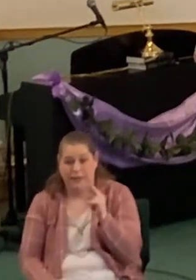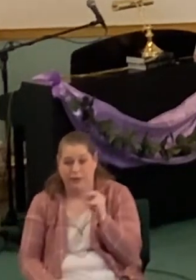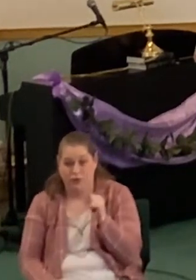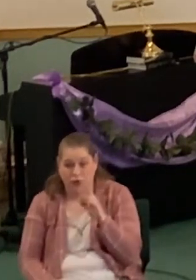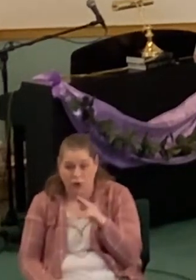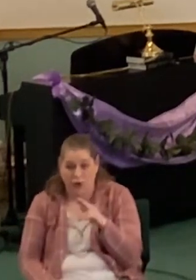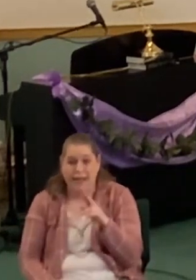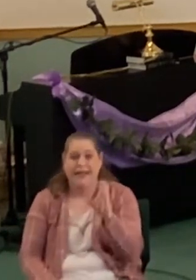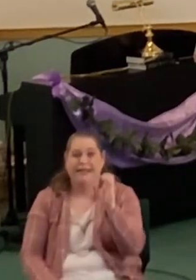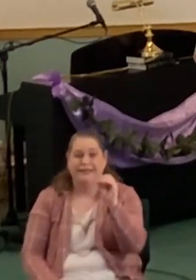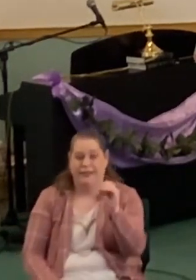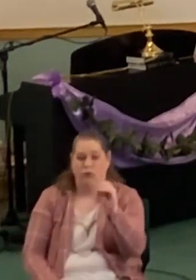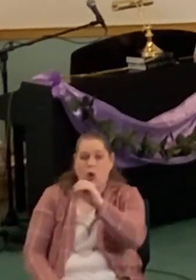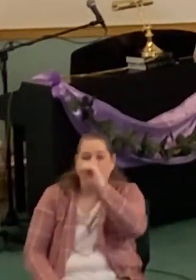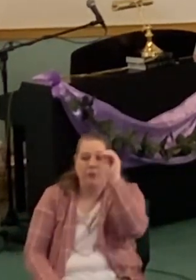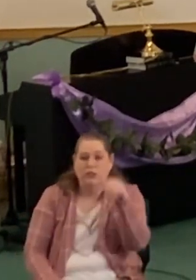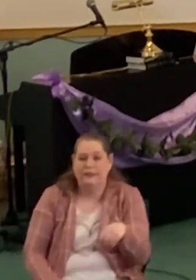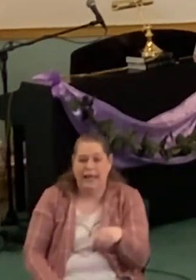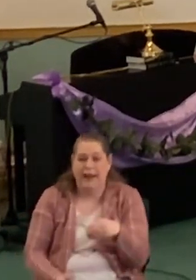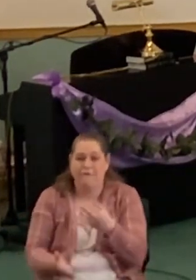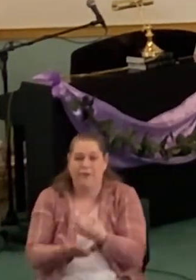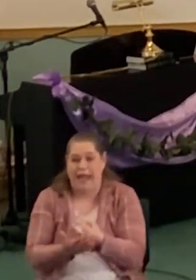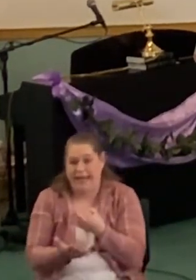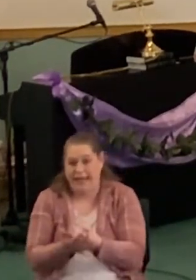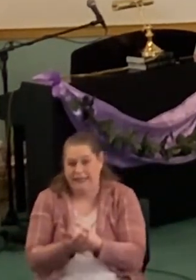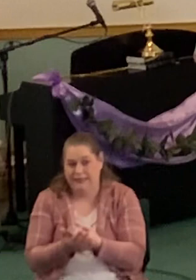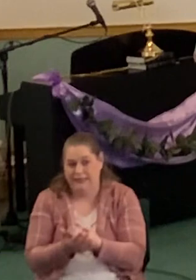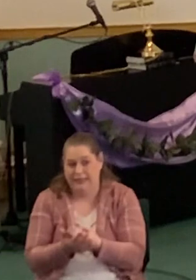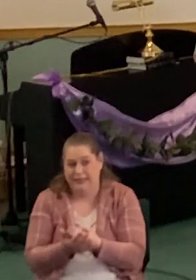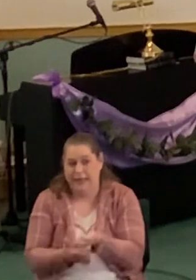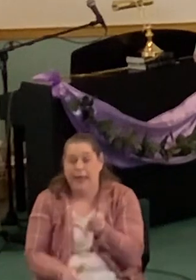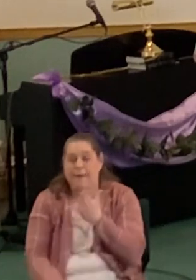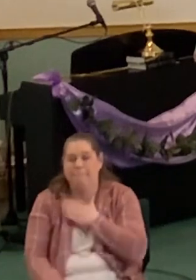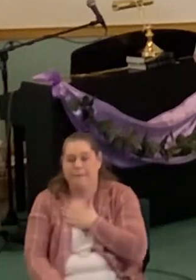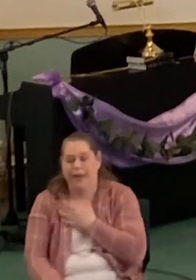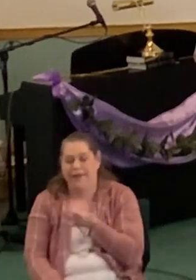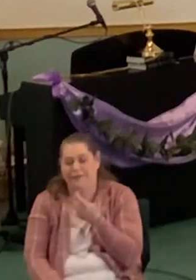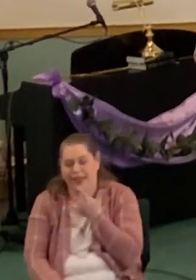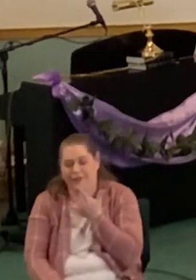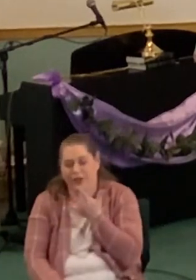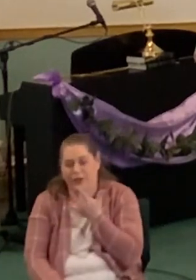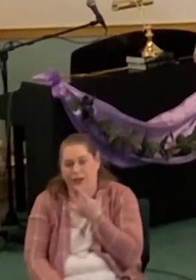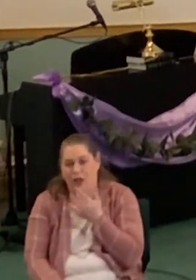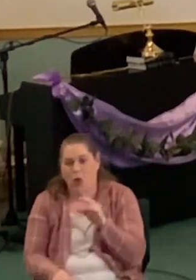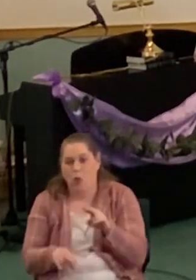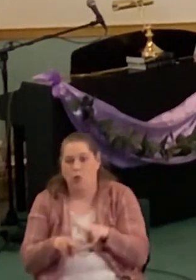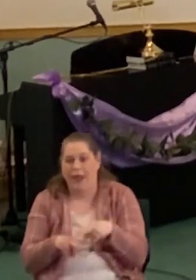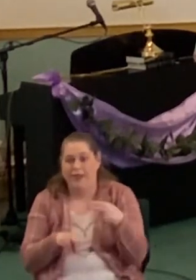0% financing. And my favorite, weight loss chocolate.